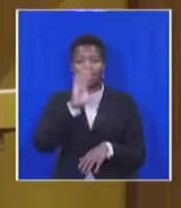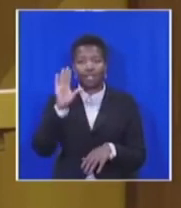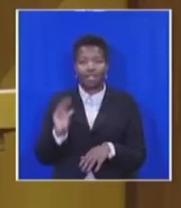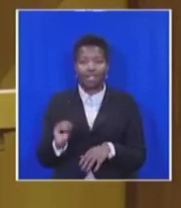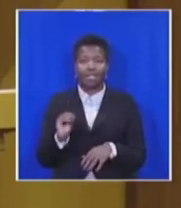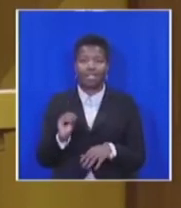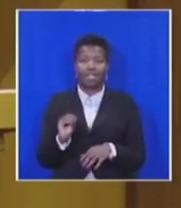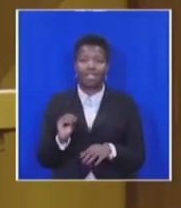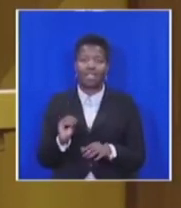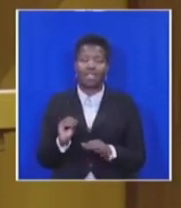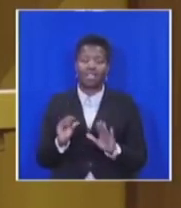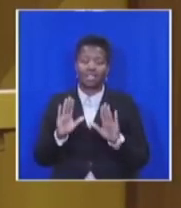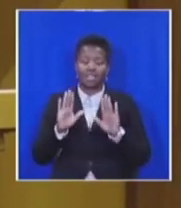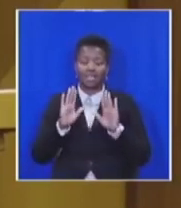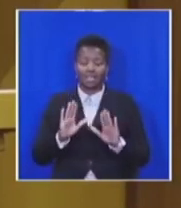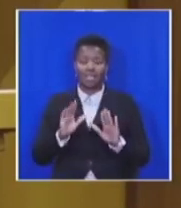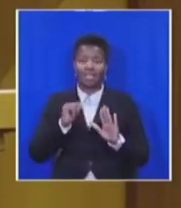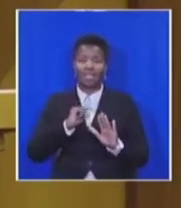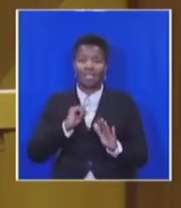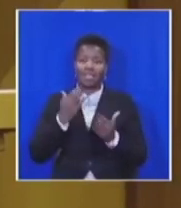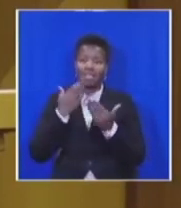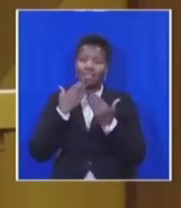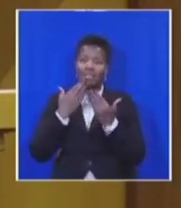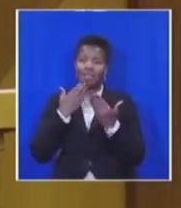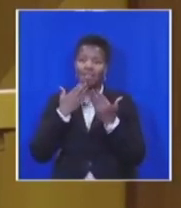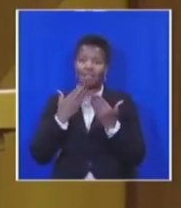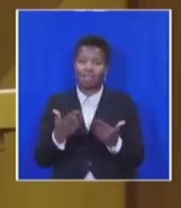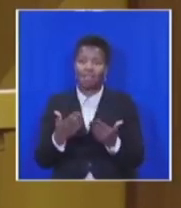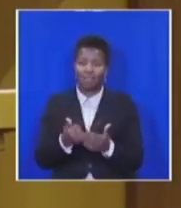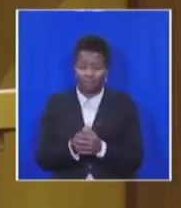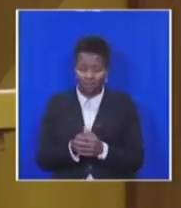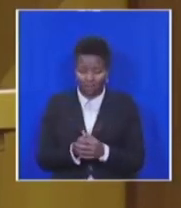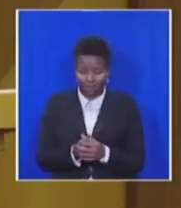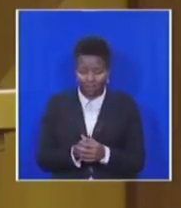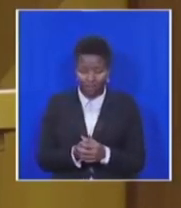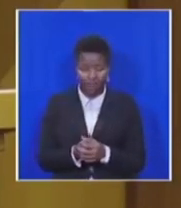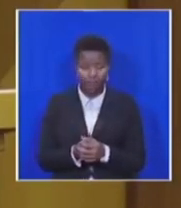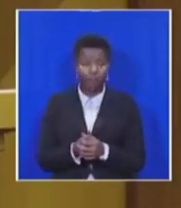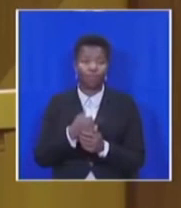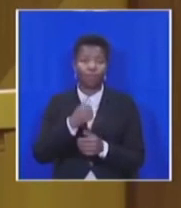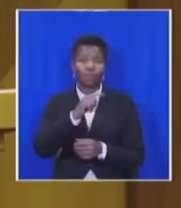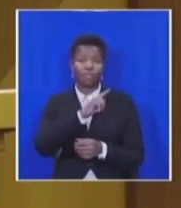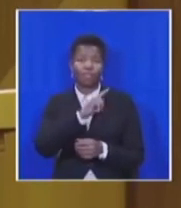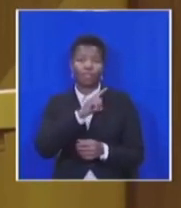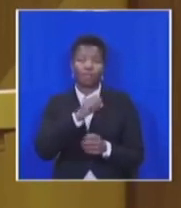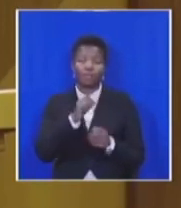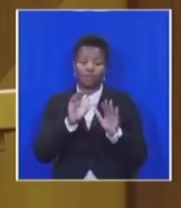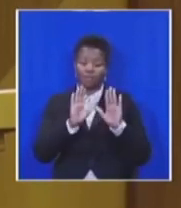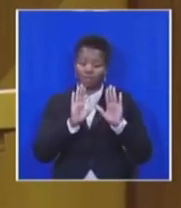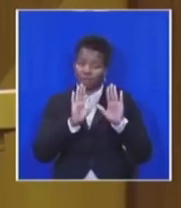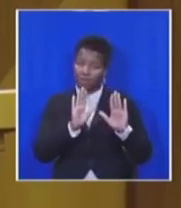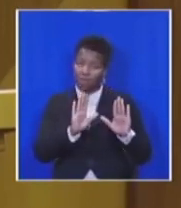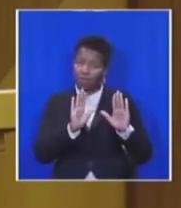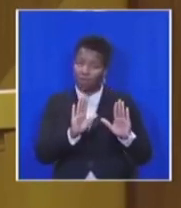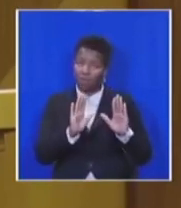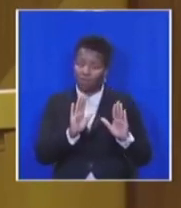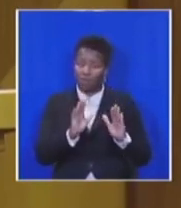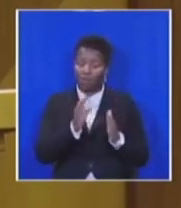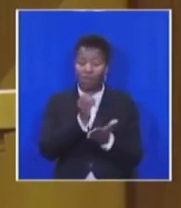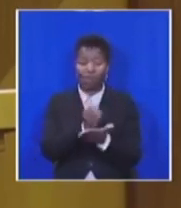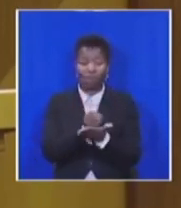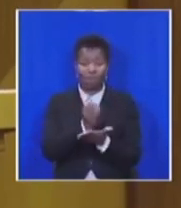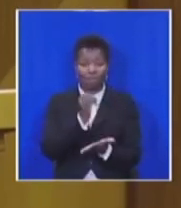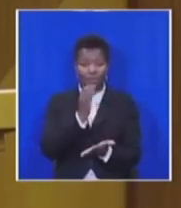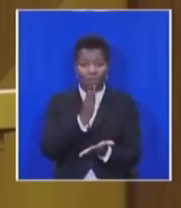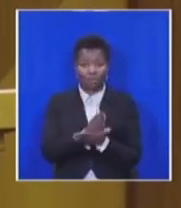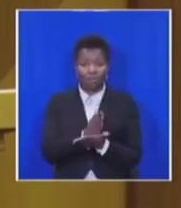South Africa. Re le lebogela gore e be le kgonne gore le diragatse di powers tsa lona